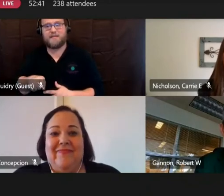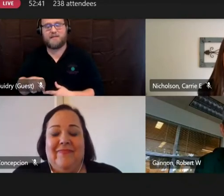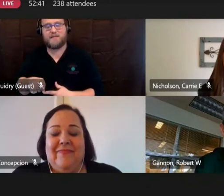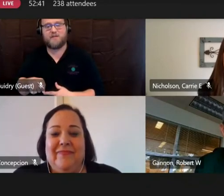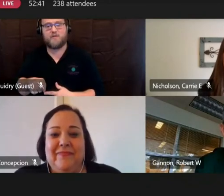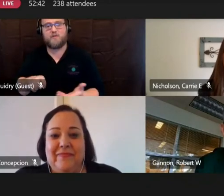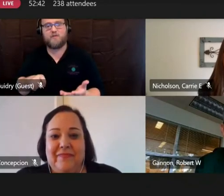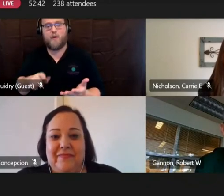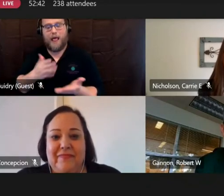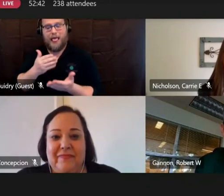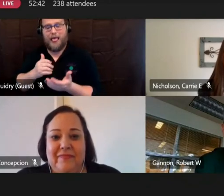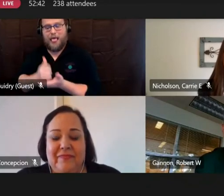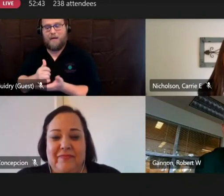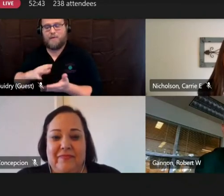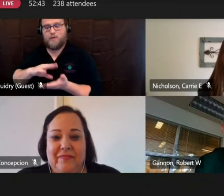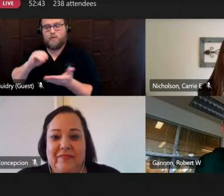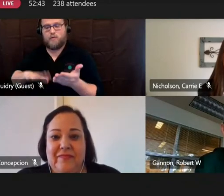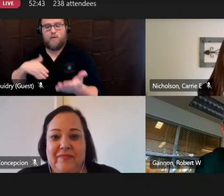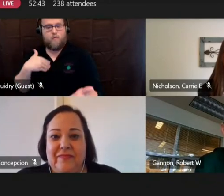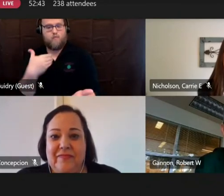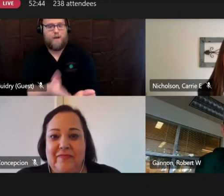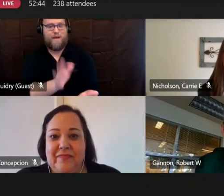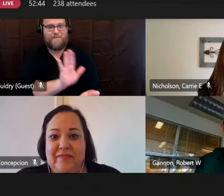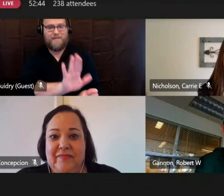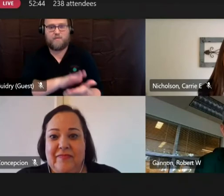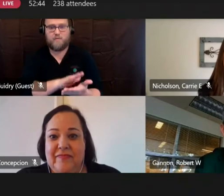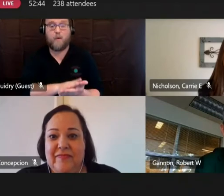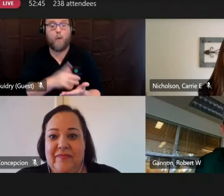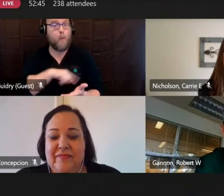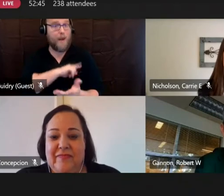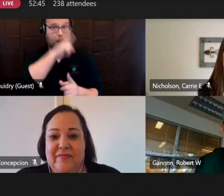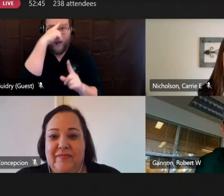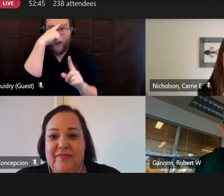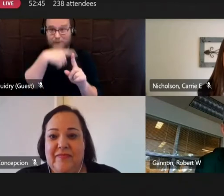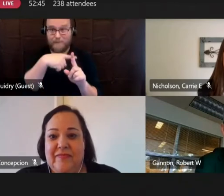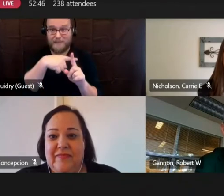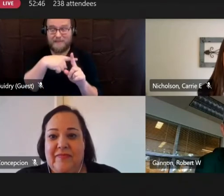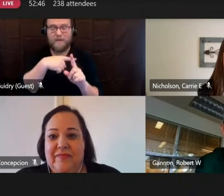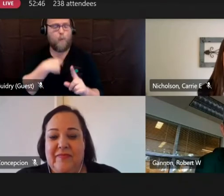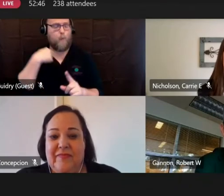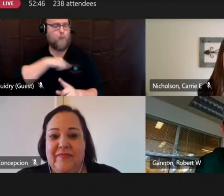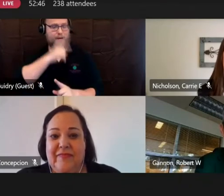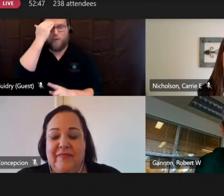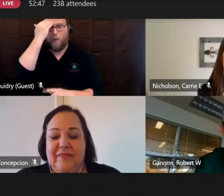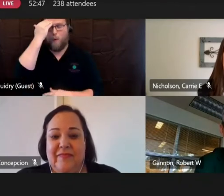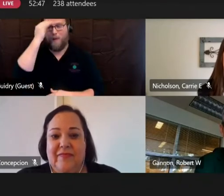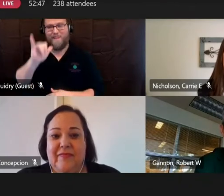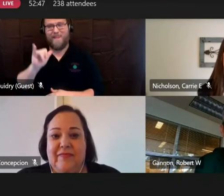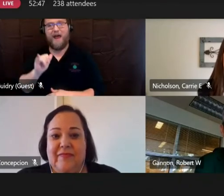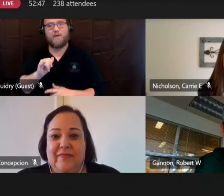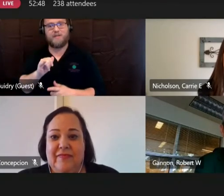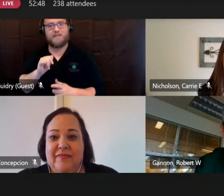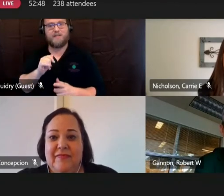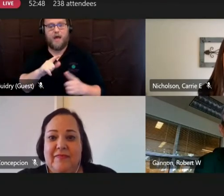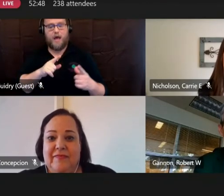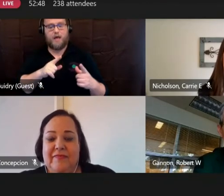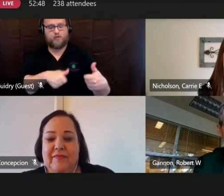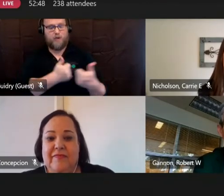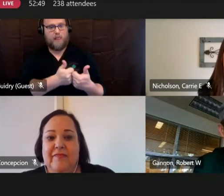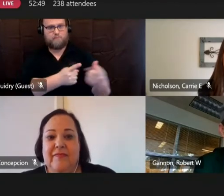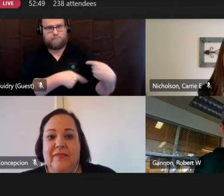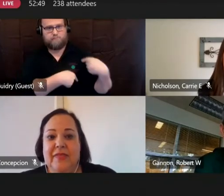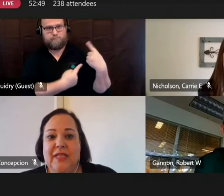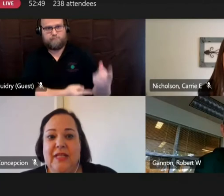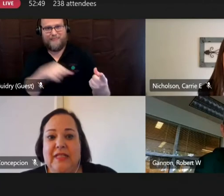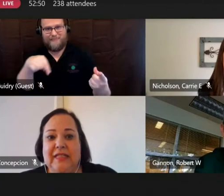schools. And we're optimistic, right? We know that that was a challenge across the past year, but with a full